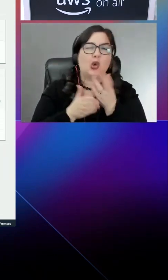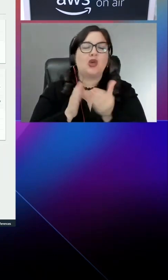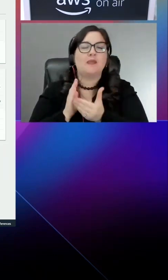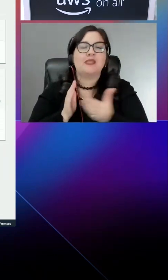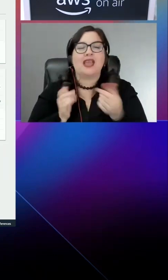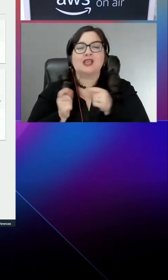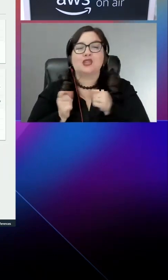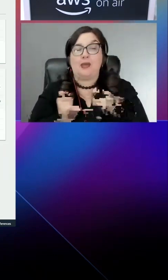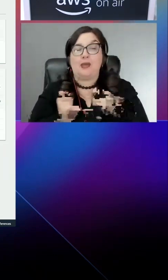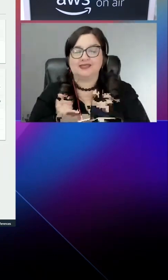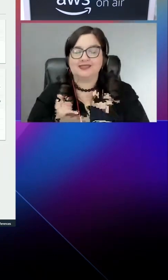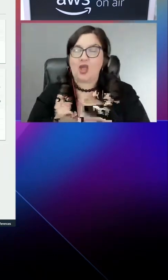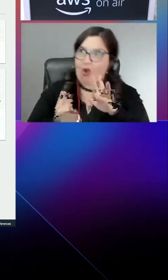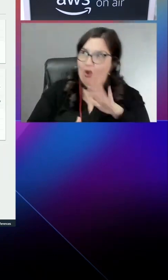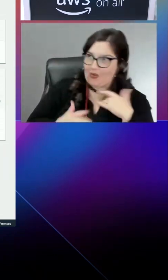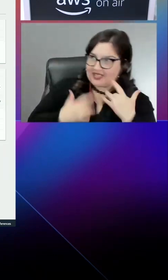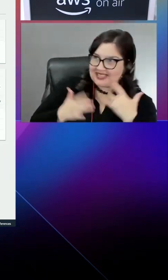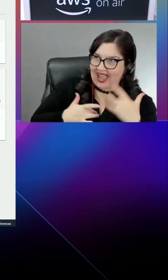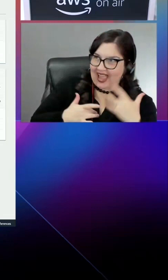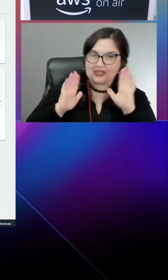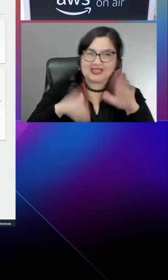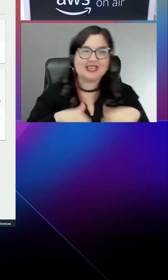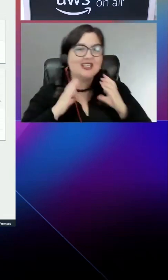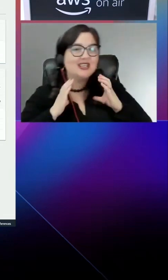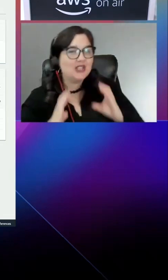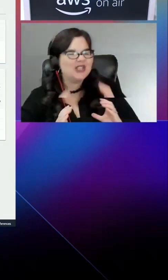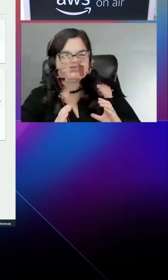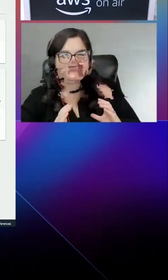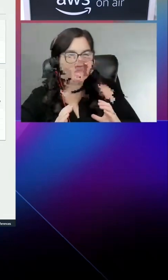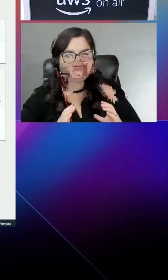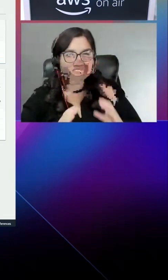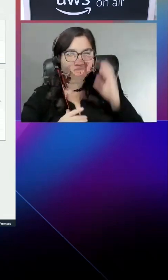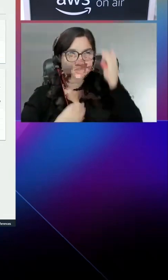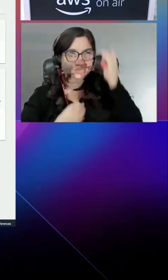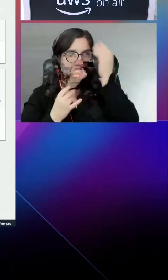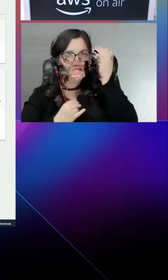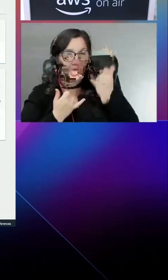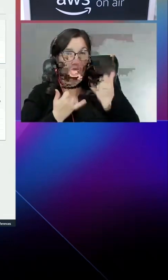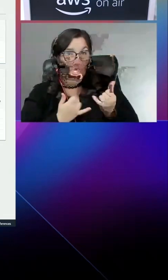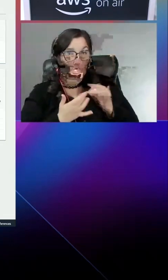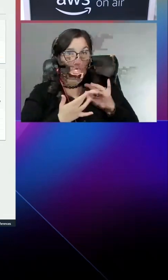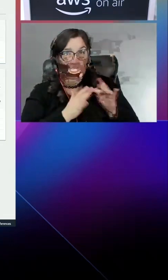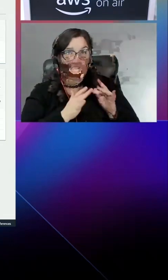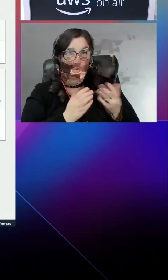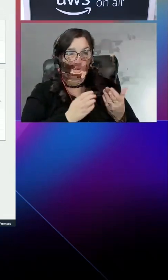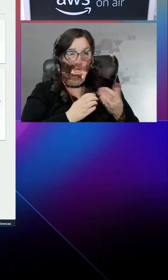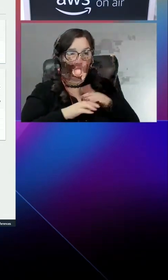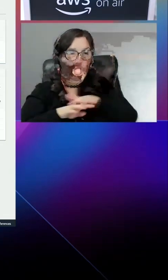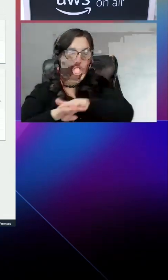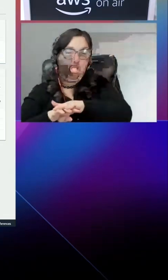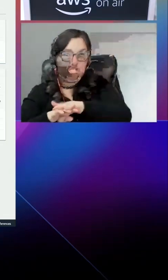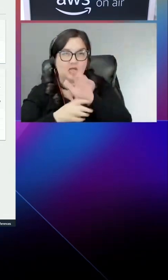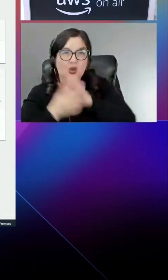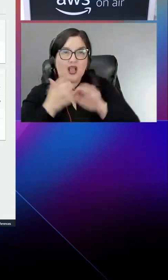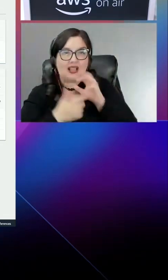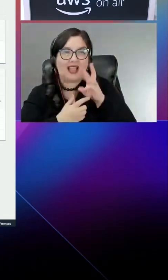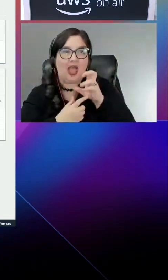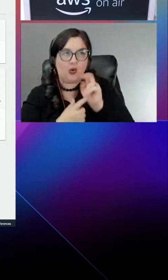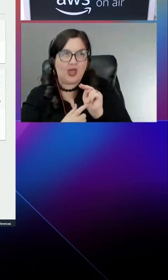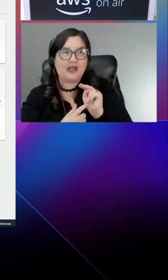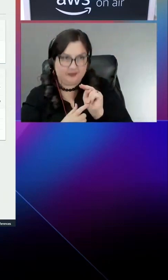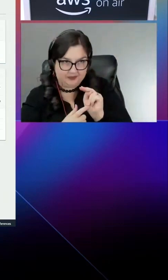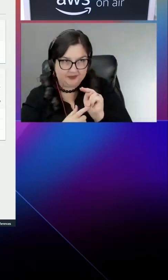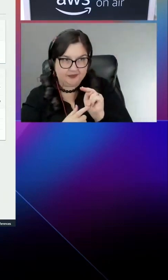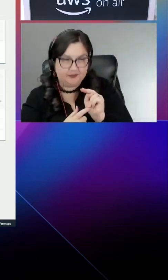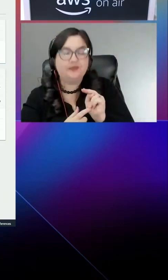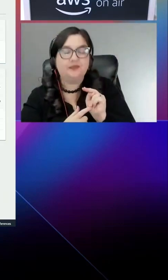exciting. So how should customers think about migrating their current networks over to Cloud WAN if they want to take advantage of this? Yeah, absolutely. So one of the things we